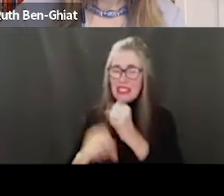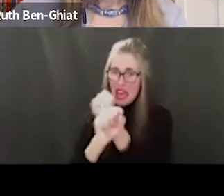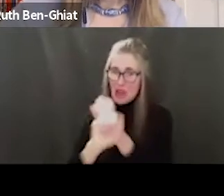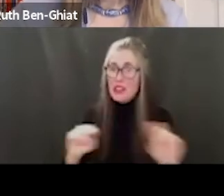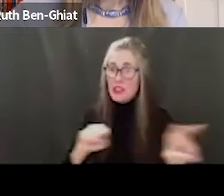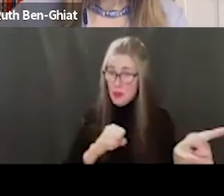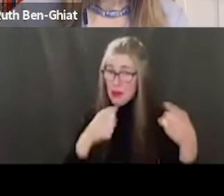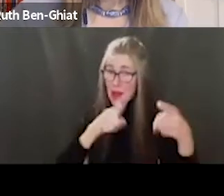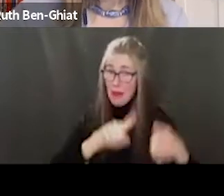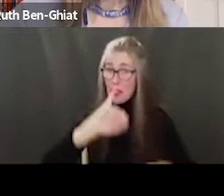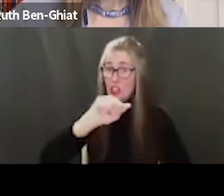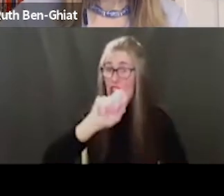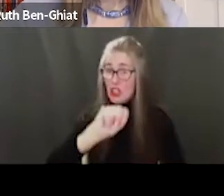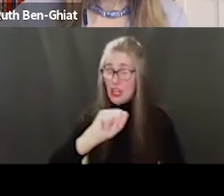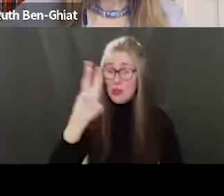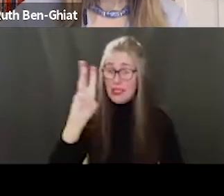6th. And